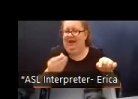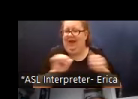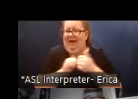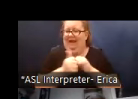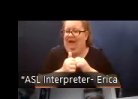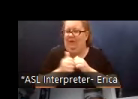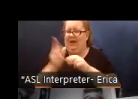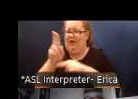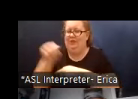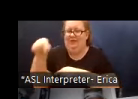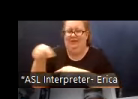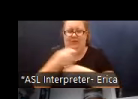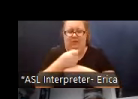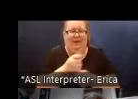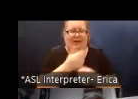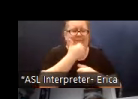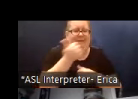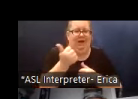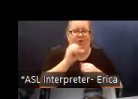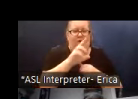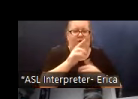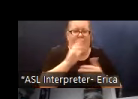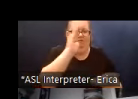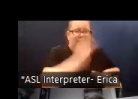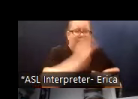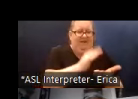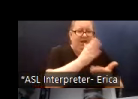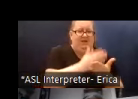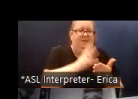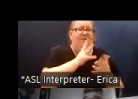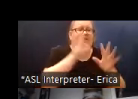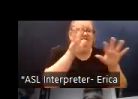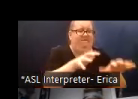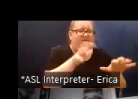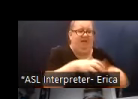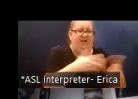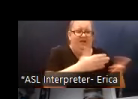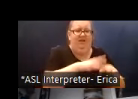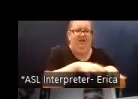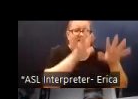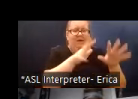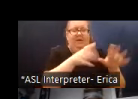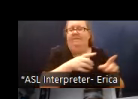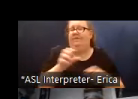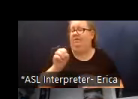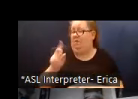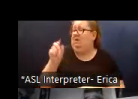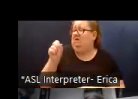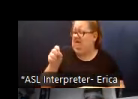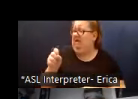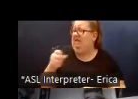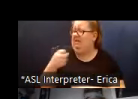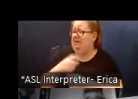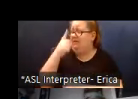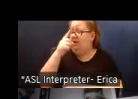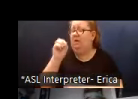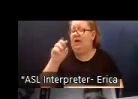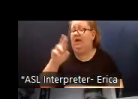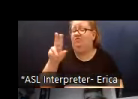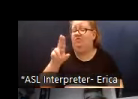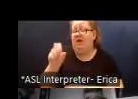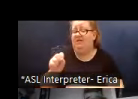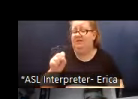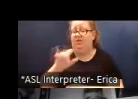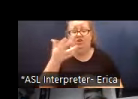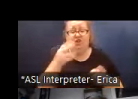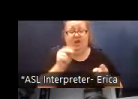at least alleviate some of that flooding, if that makes sense? Yeah. Russ, you want to or John, it looked like you wanted